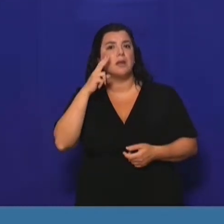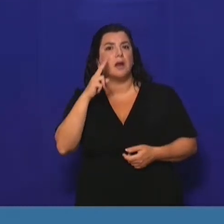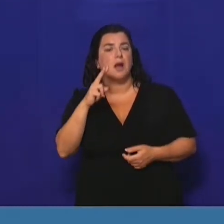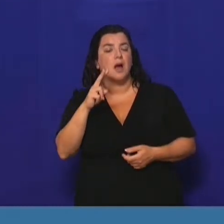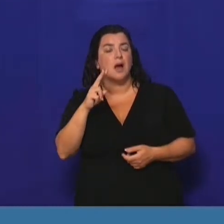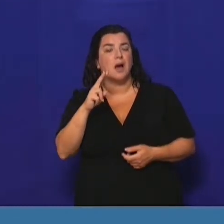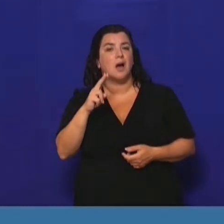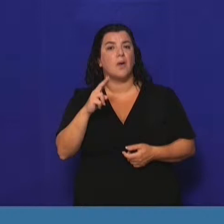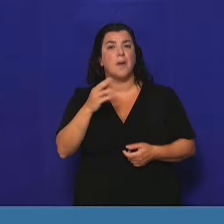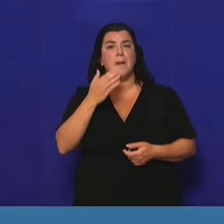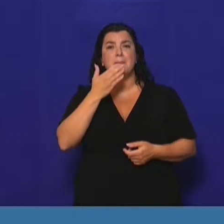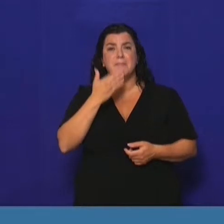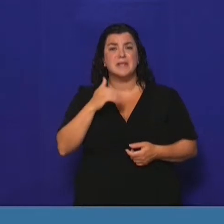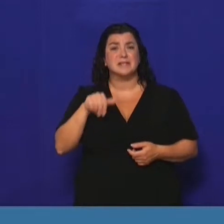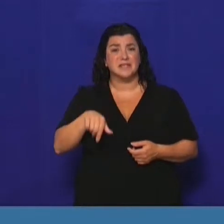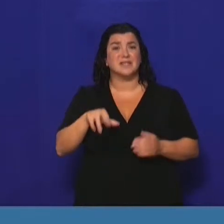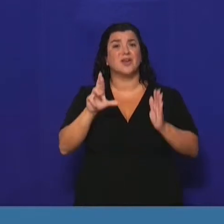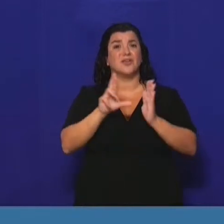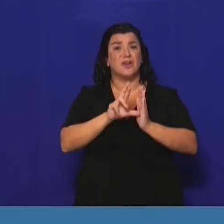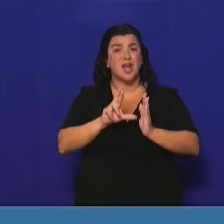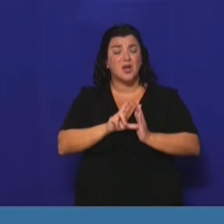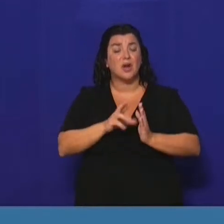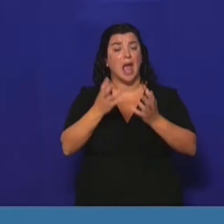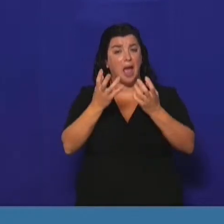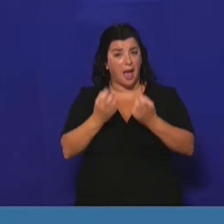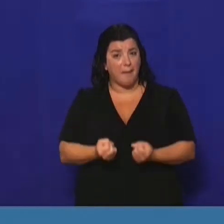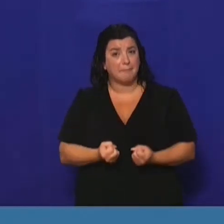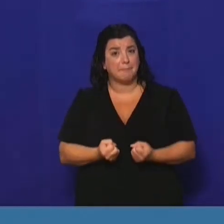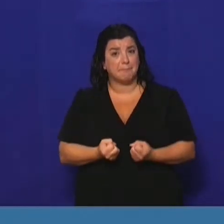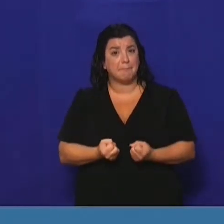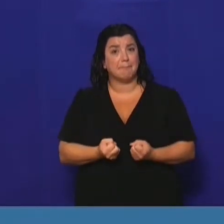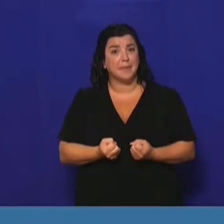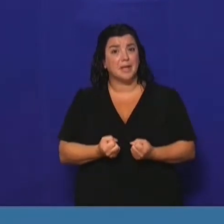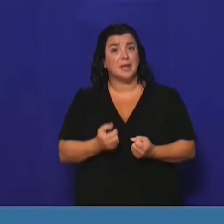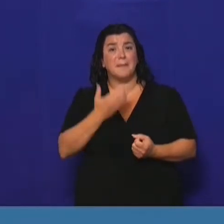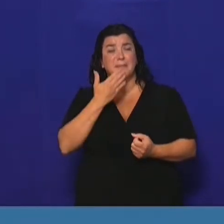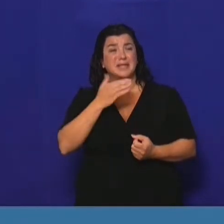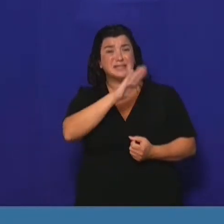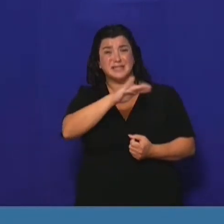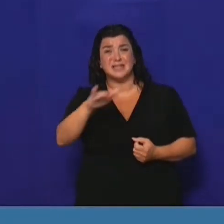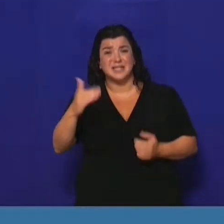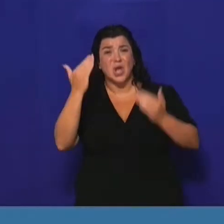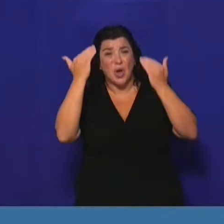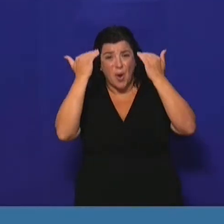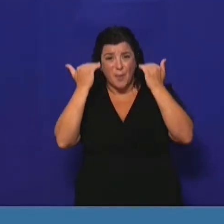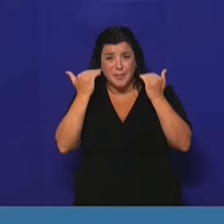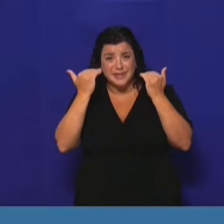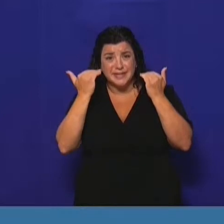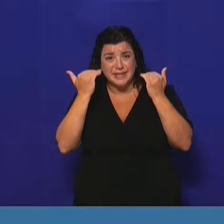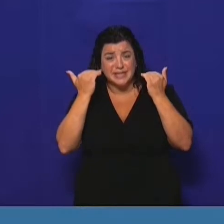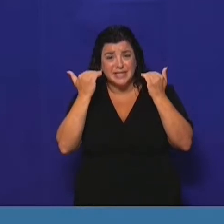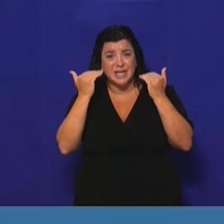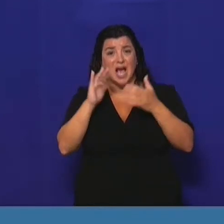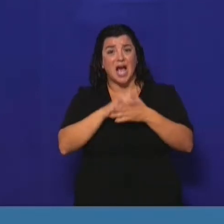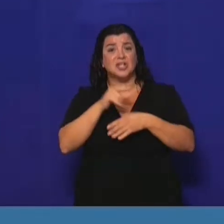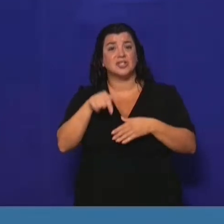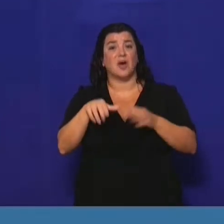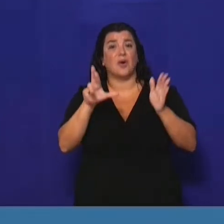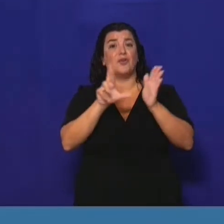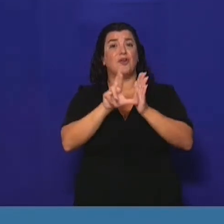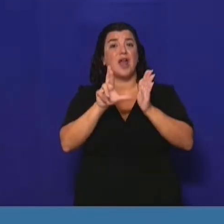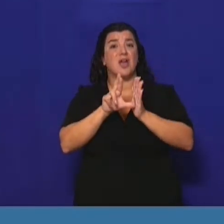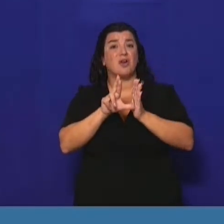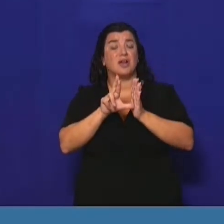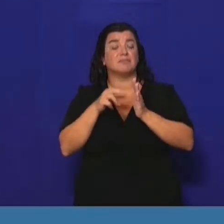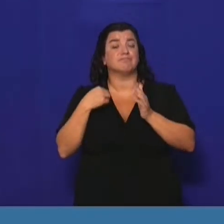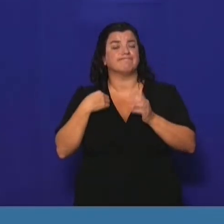that there are a number of measures which are already in place, and we appeal the public to follow these measures because these are measures which have been known